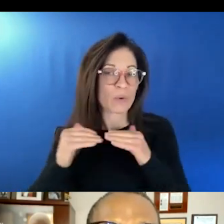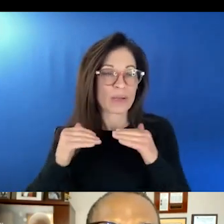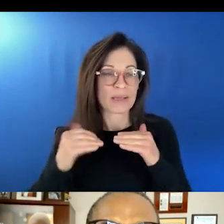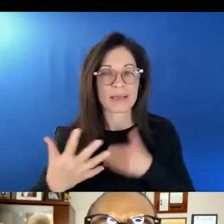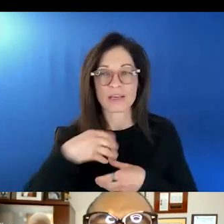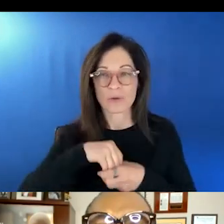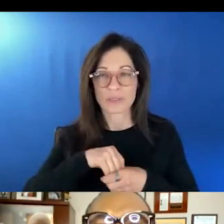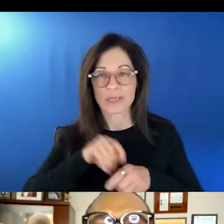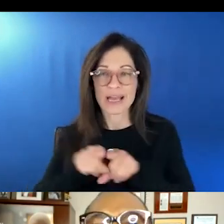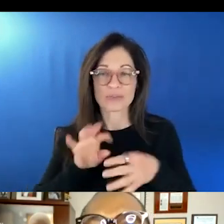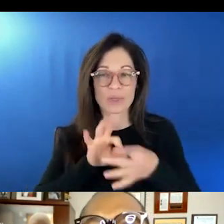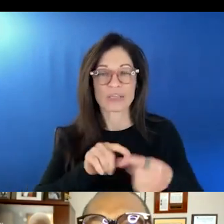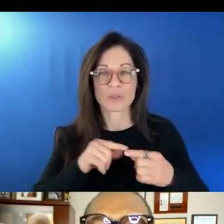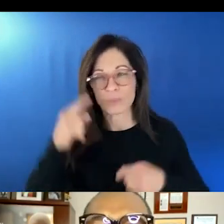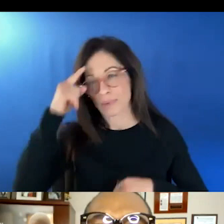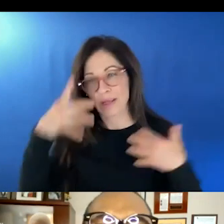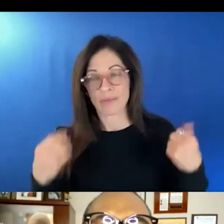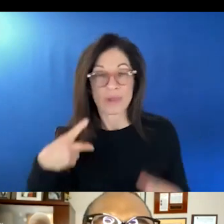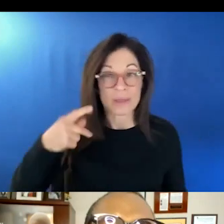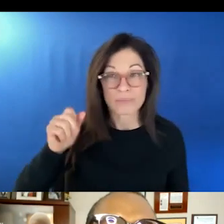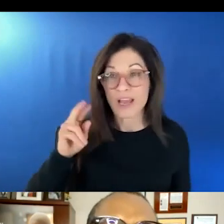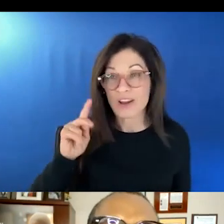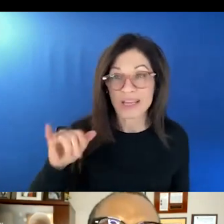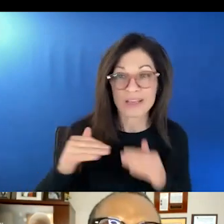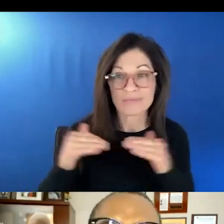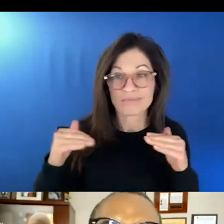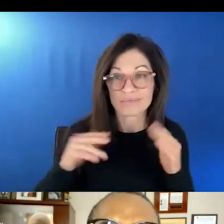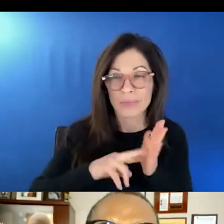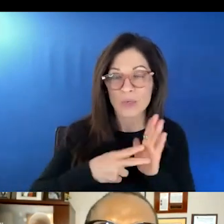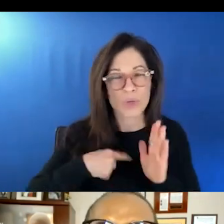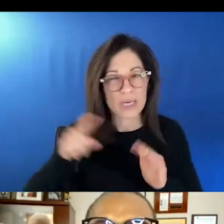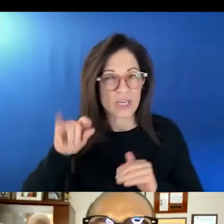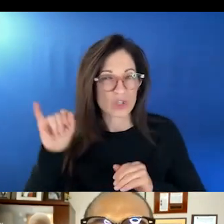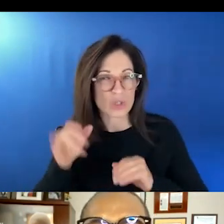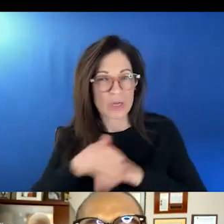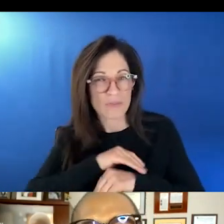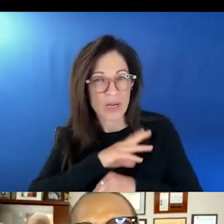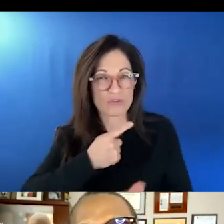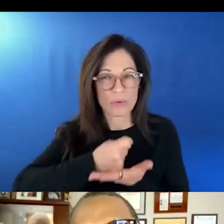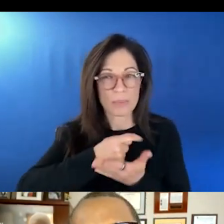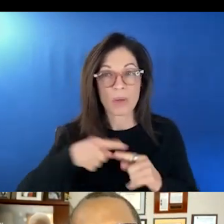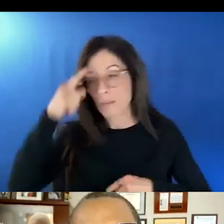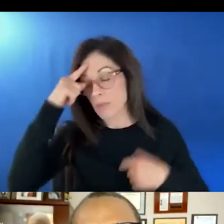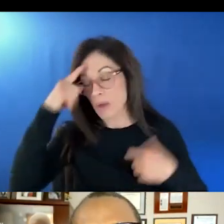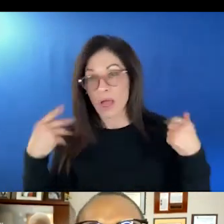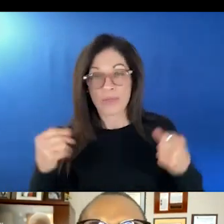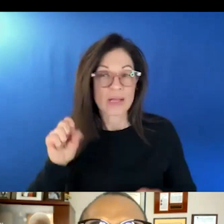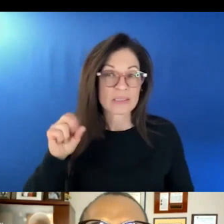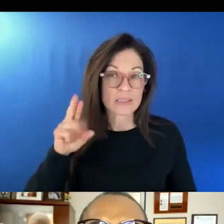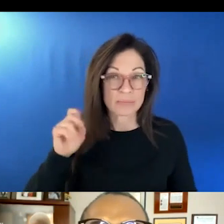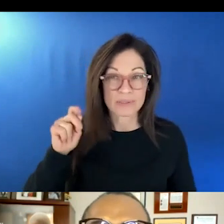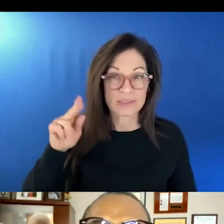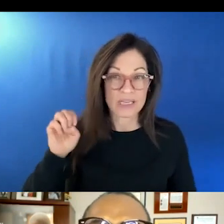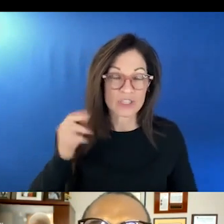health. We've talked about parity in the sense that we need insurance coverage of treatment for mental health and substance use disorders that is no